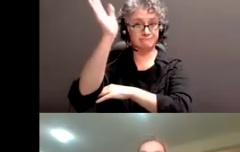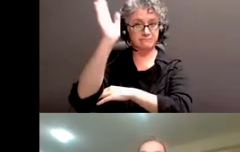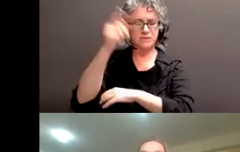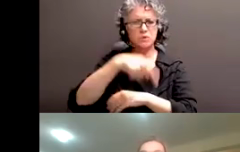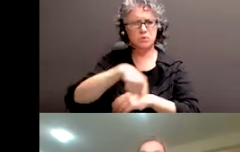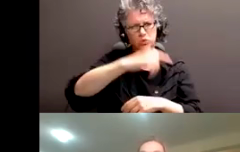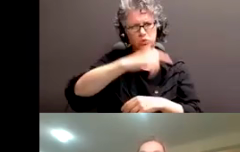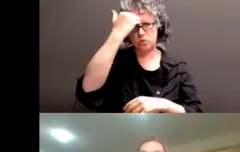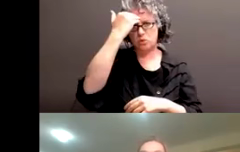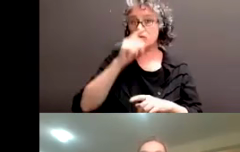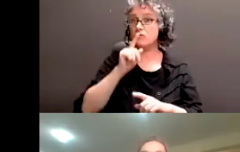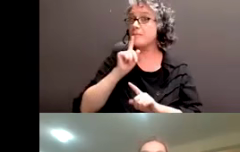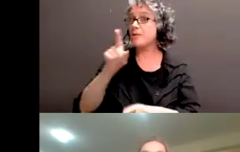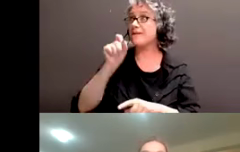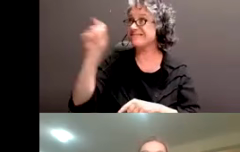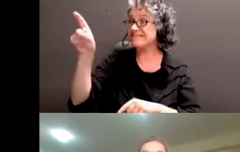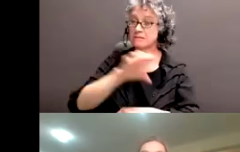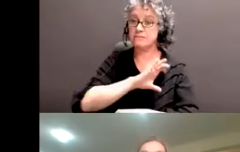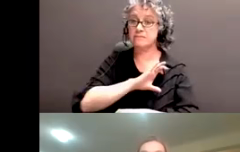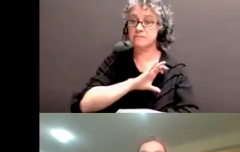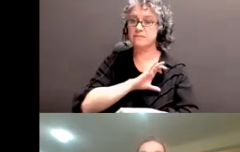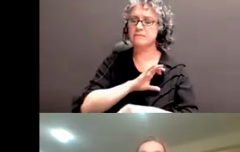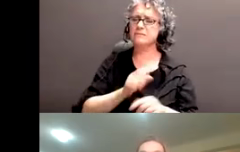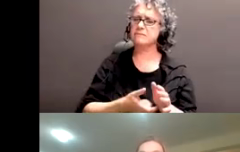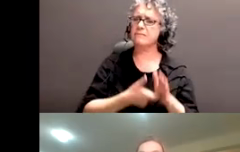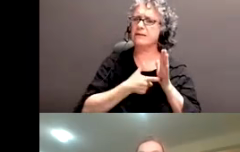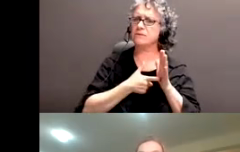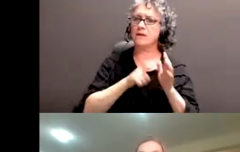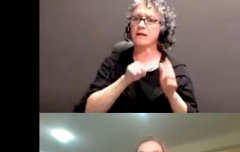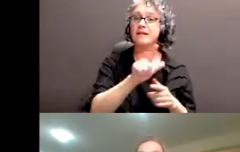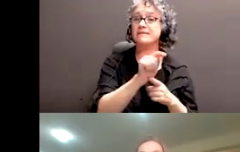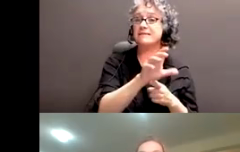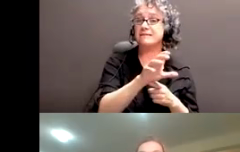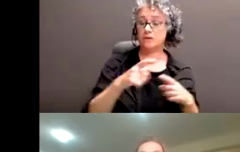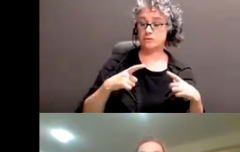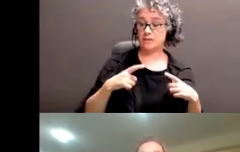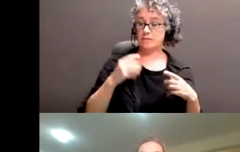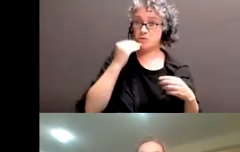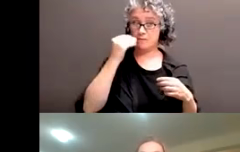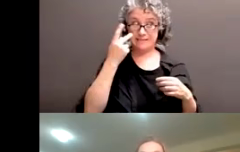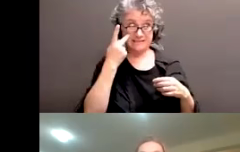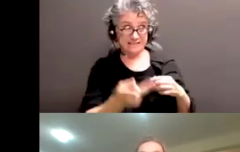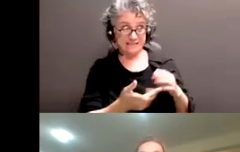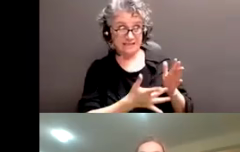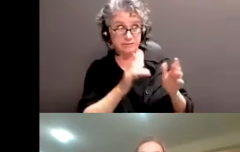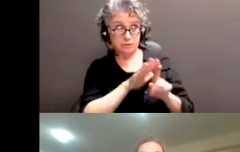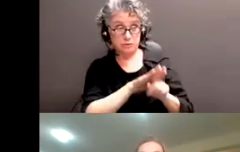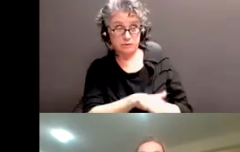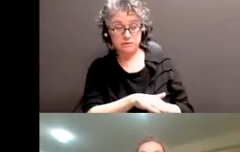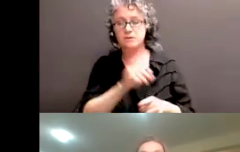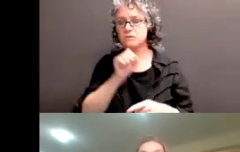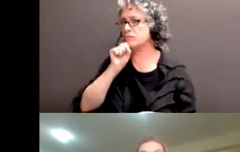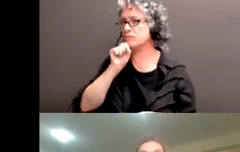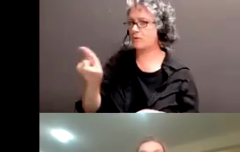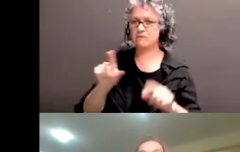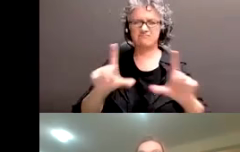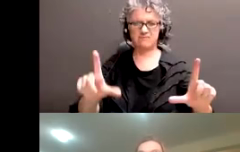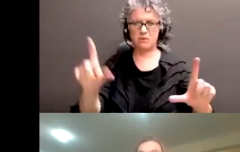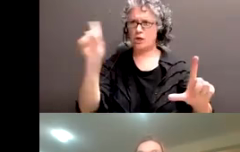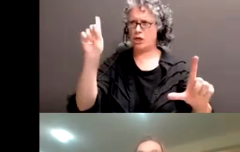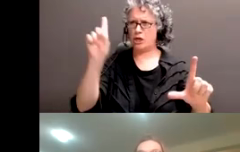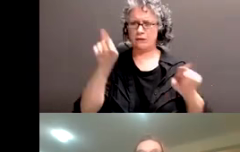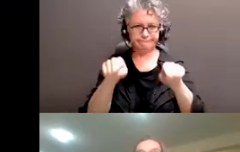is mandatory. We only have legislation in long-term care and retirement homes. If you see abuse, that these are the agencies that you report to.